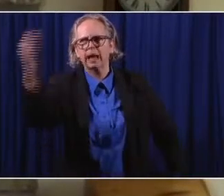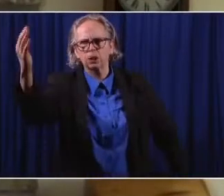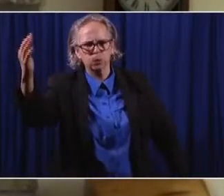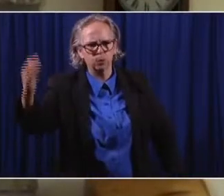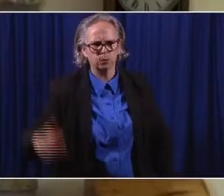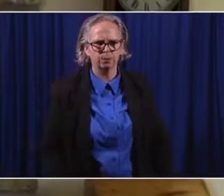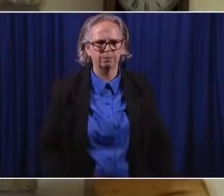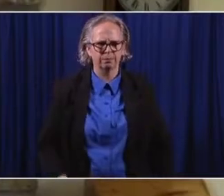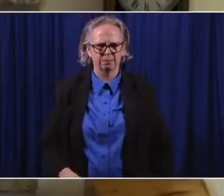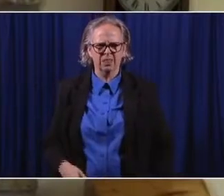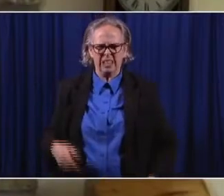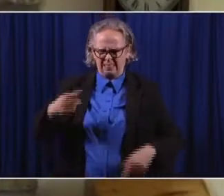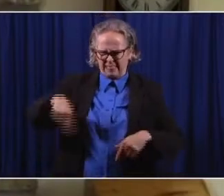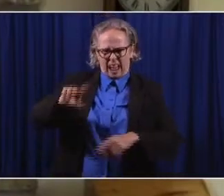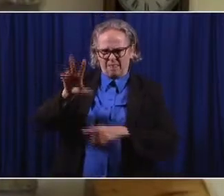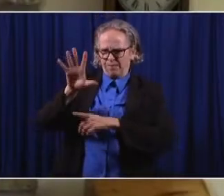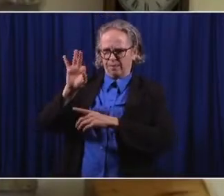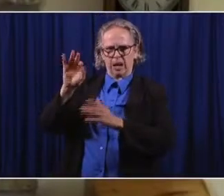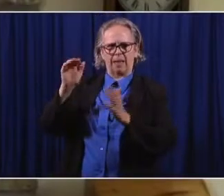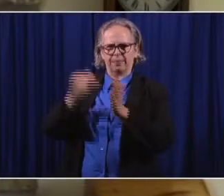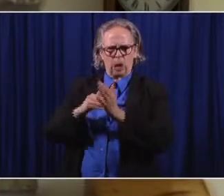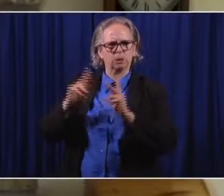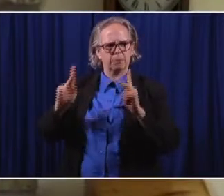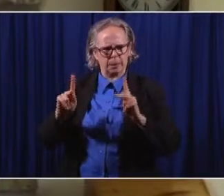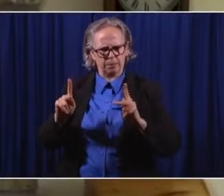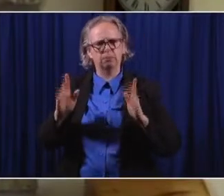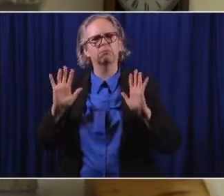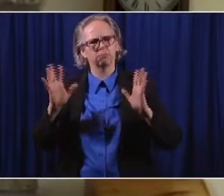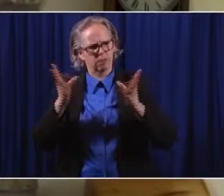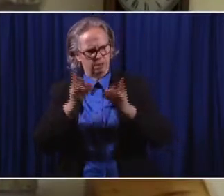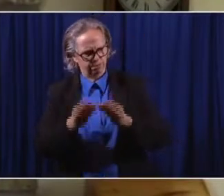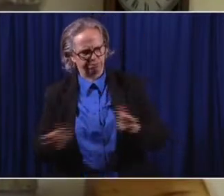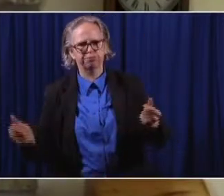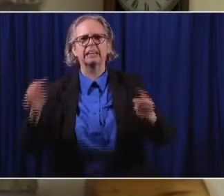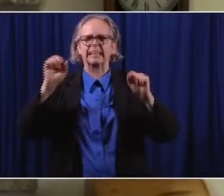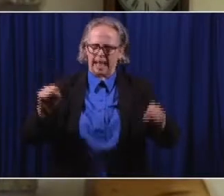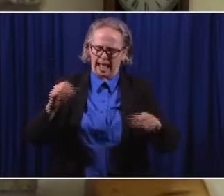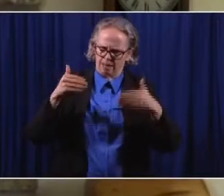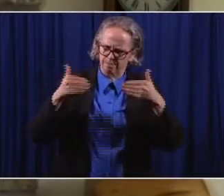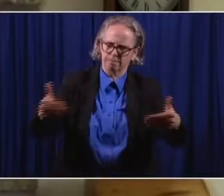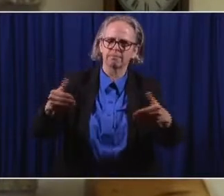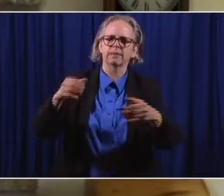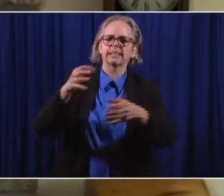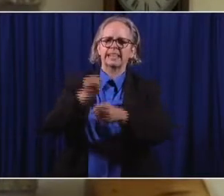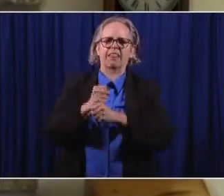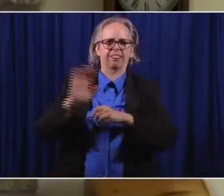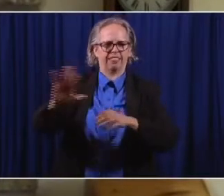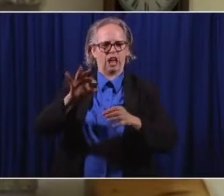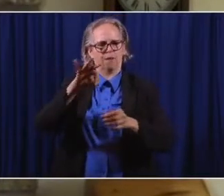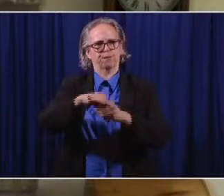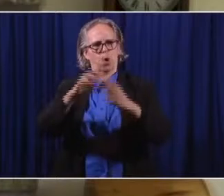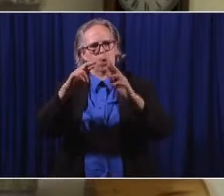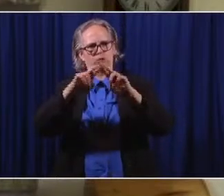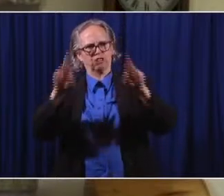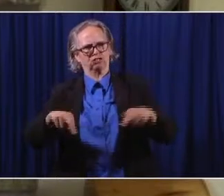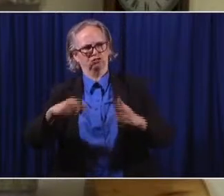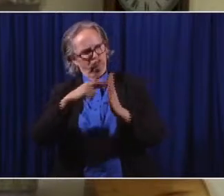individuals who had clicked something on a benefits that they indicated that they wanted an application.